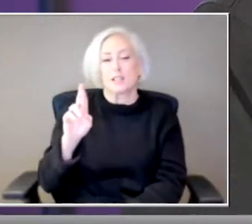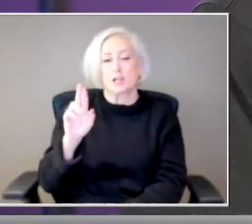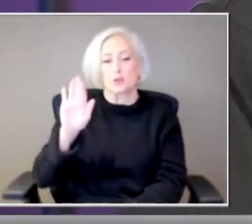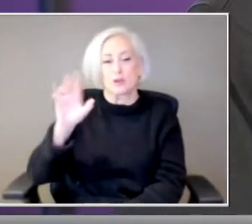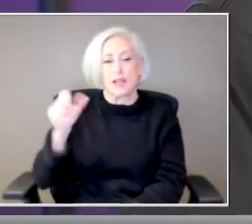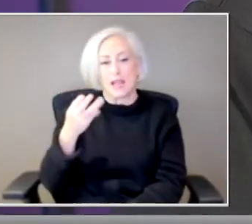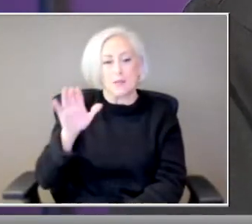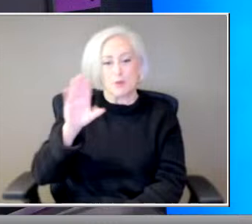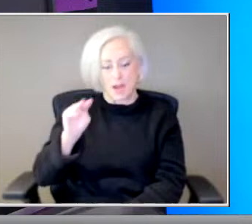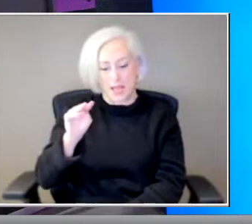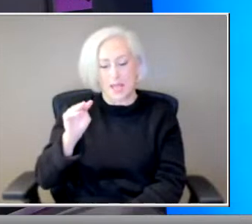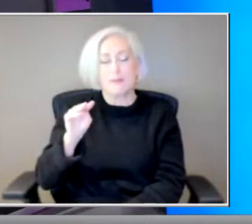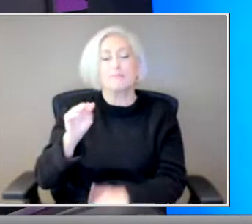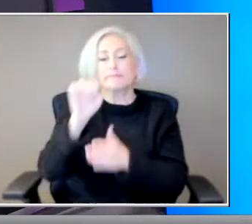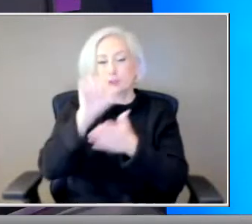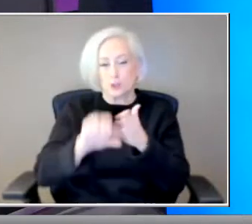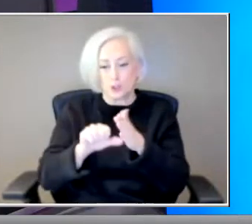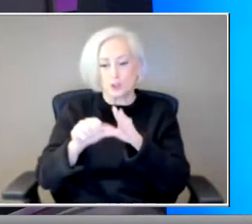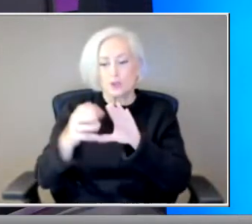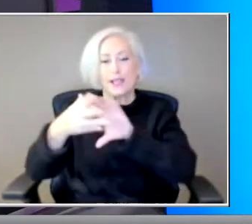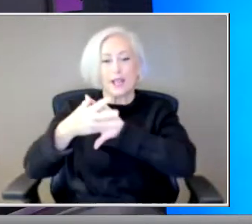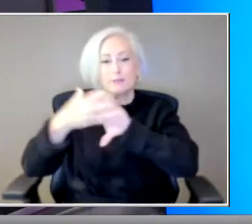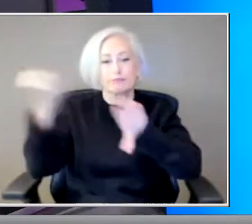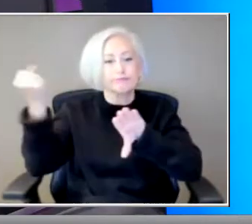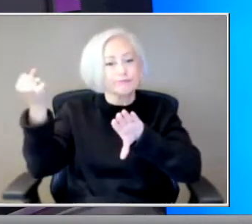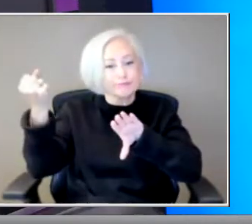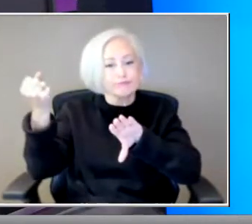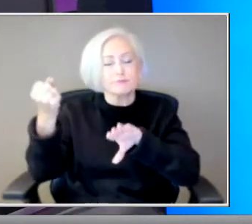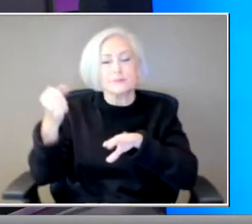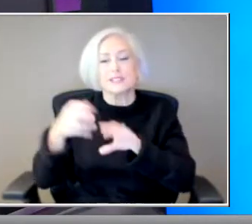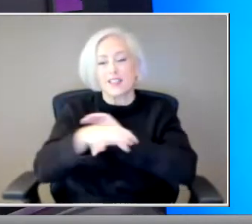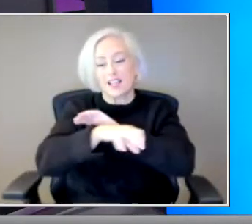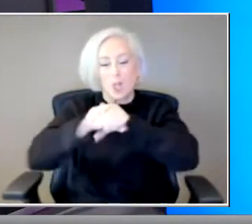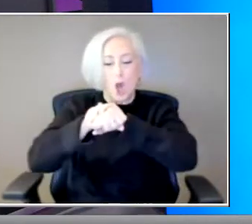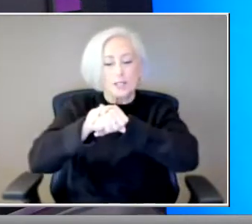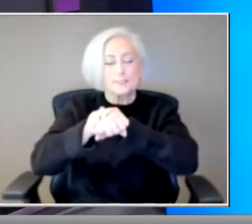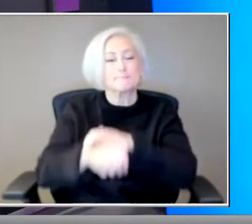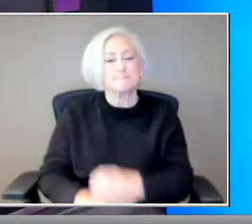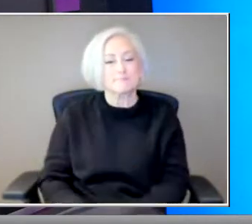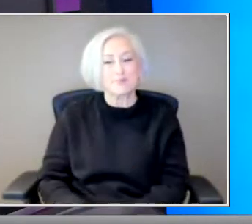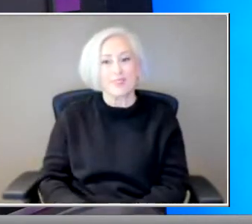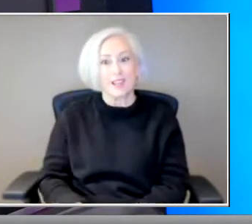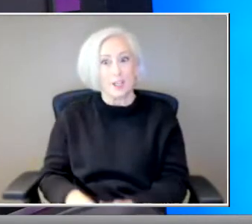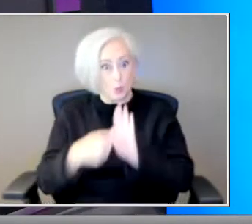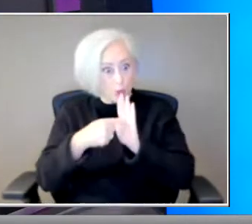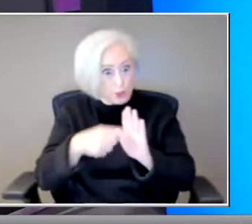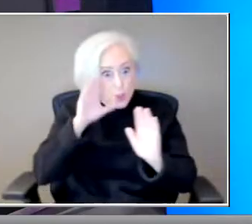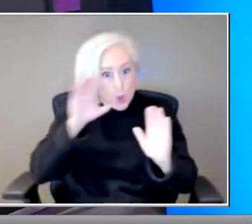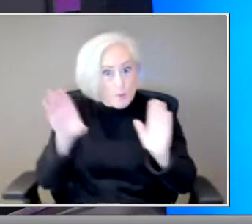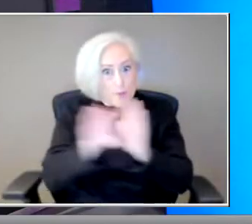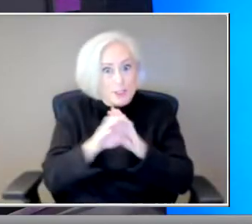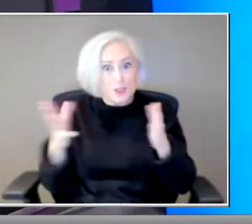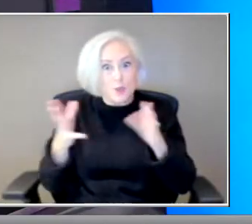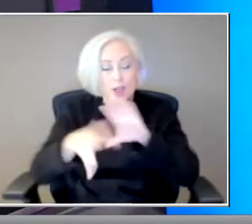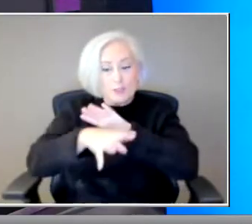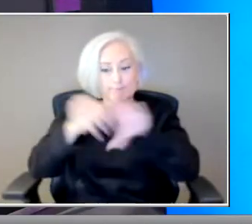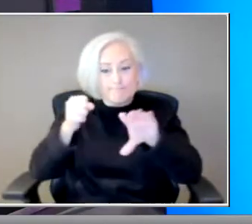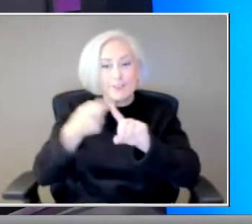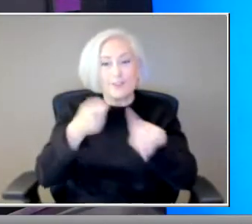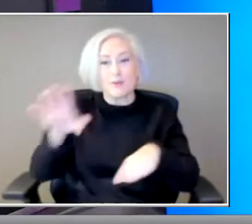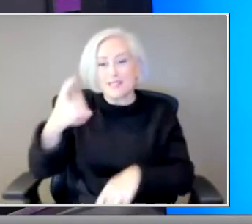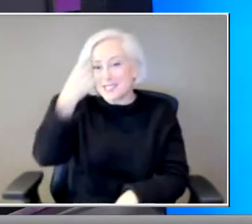took pulled care the of me. thing out. Took care of me, yeah. And we're going to show another picture of what you pulled out of Richard's brain, which is